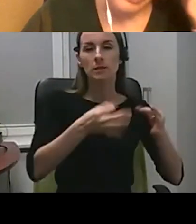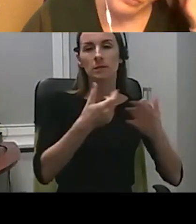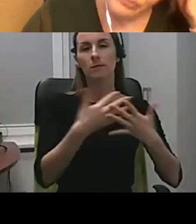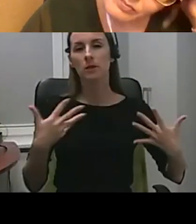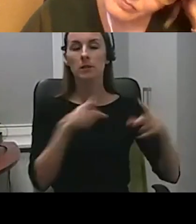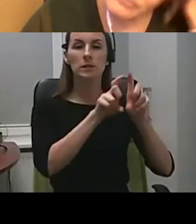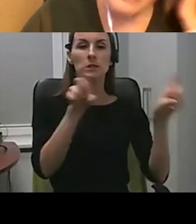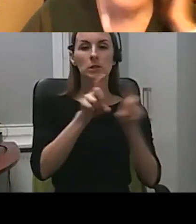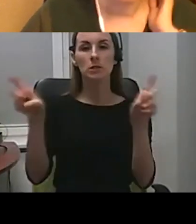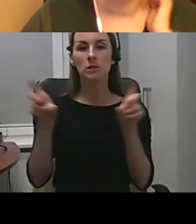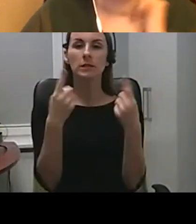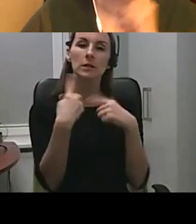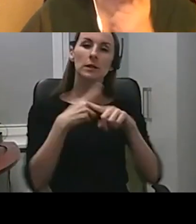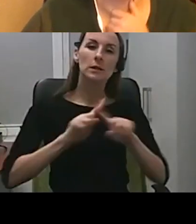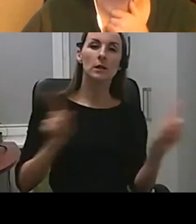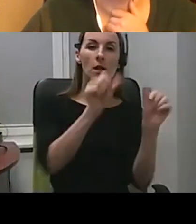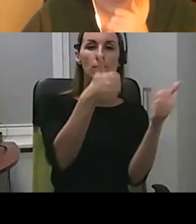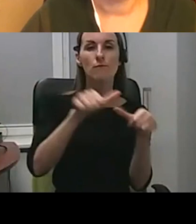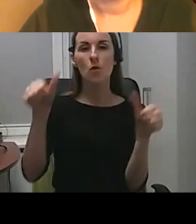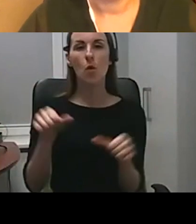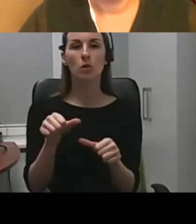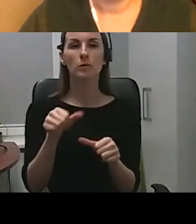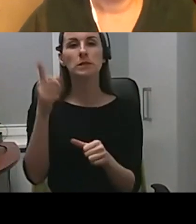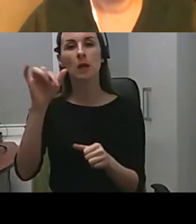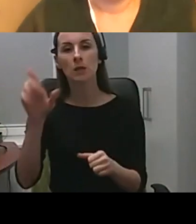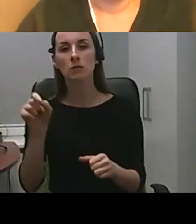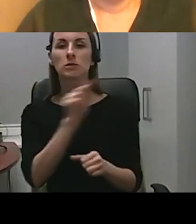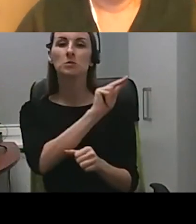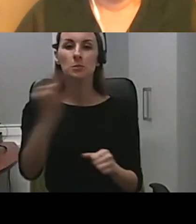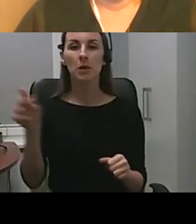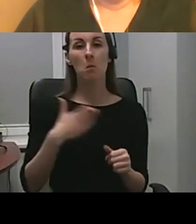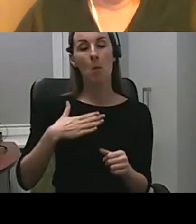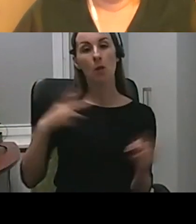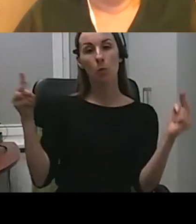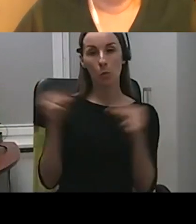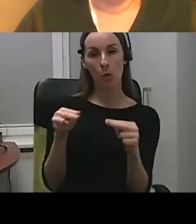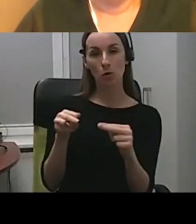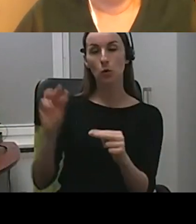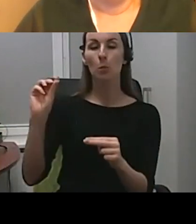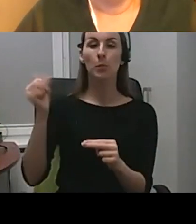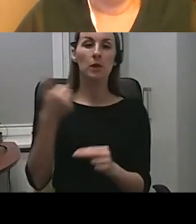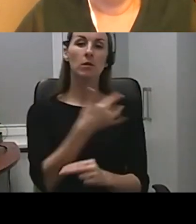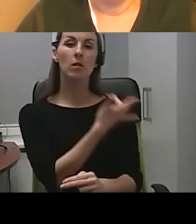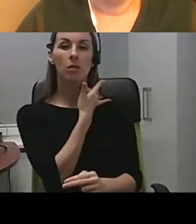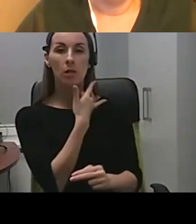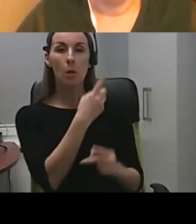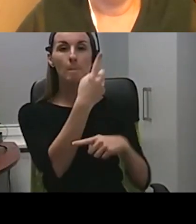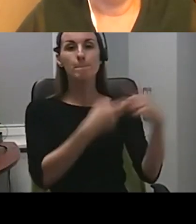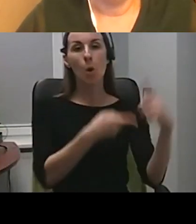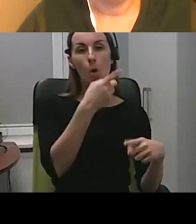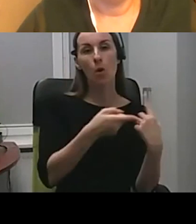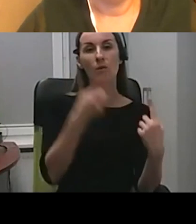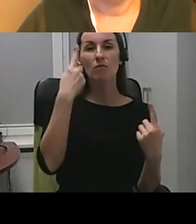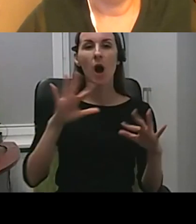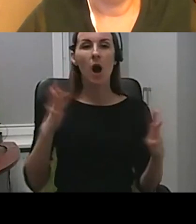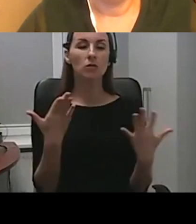my opinion, require, first of all, political will and our determination. The argument that it's